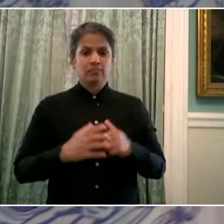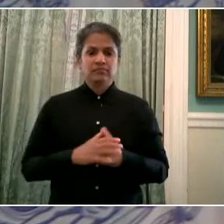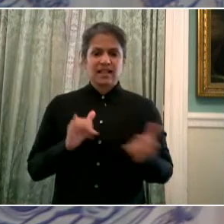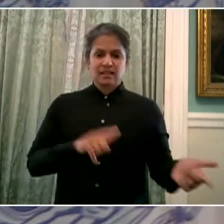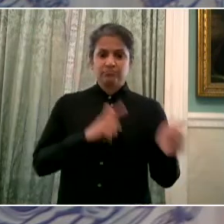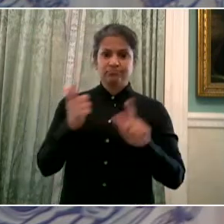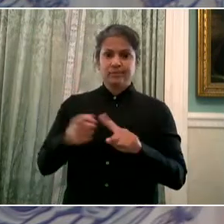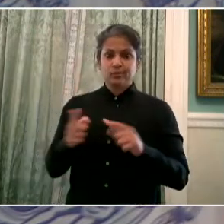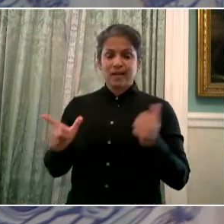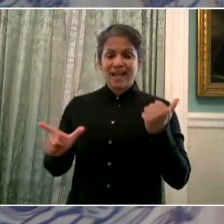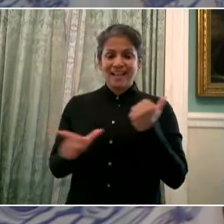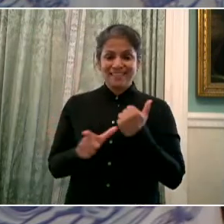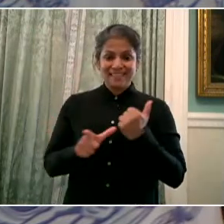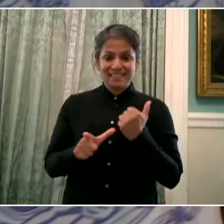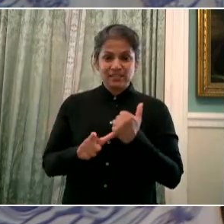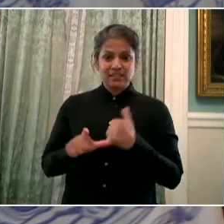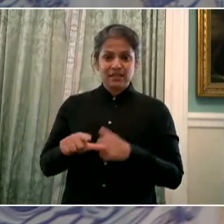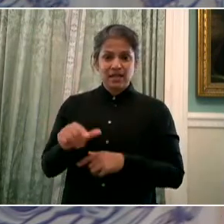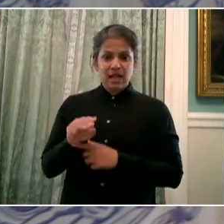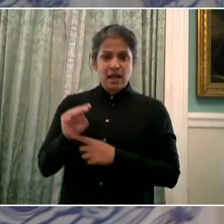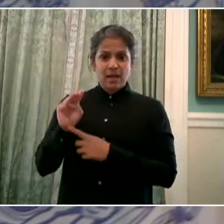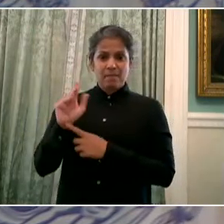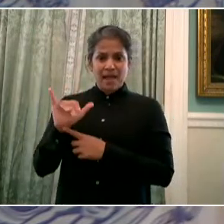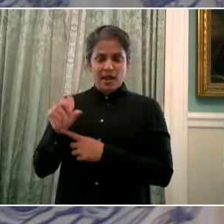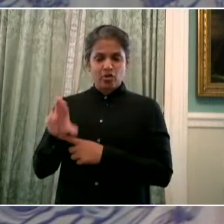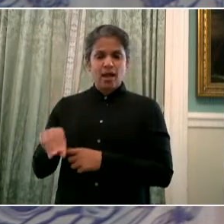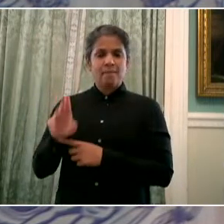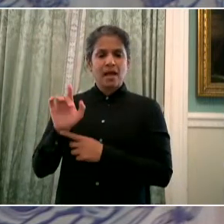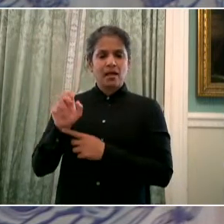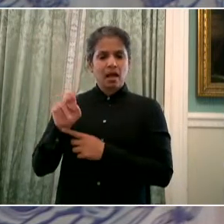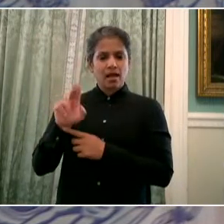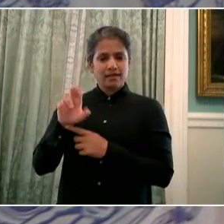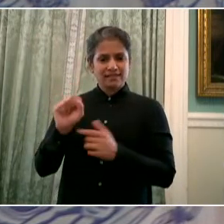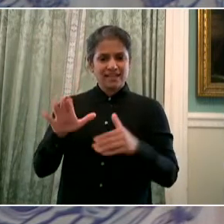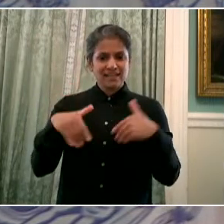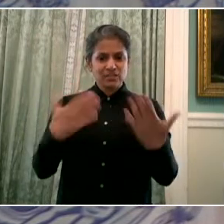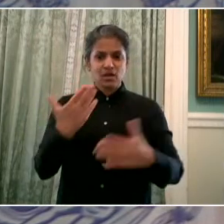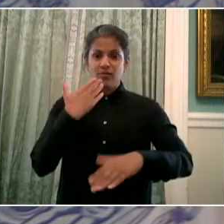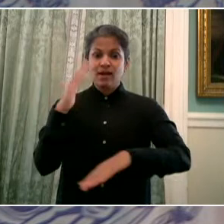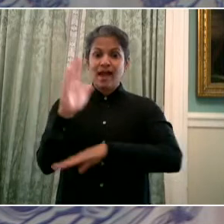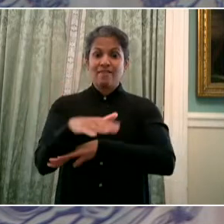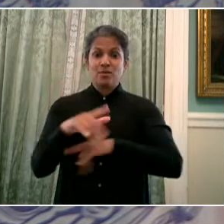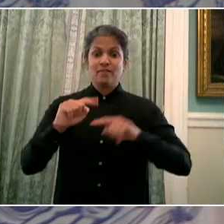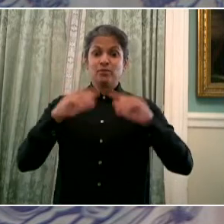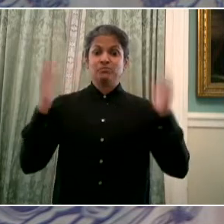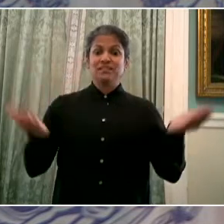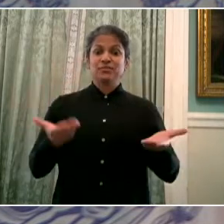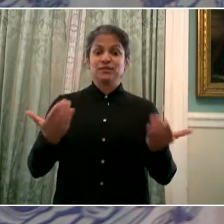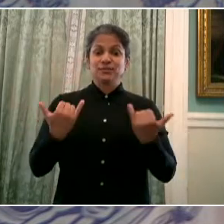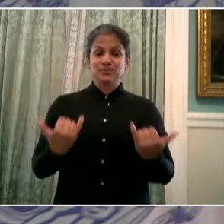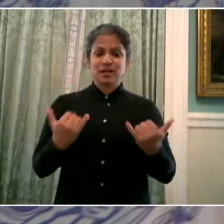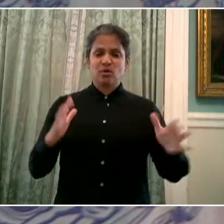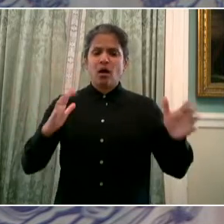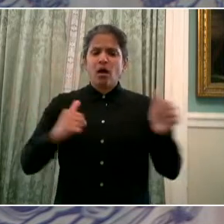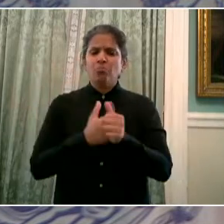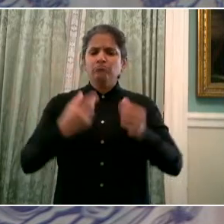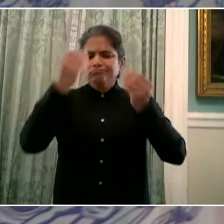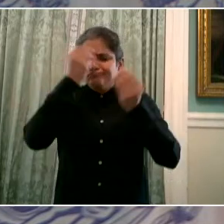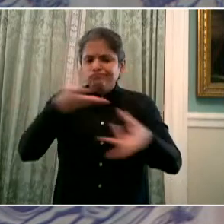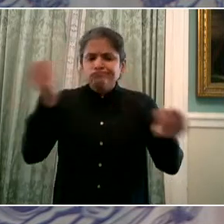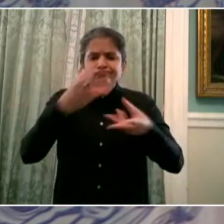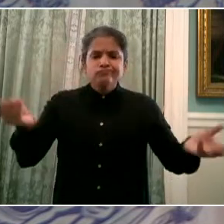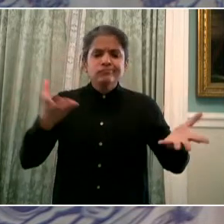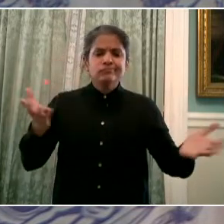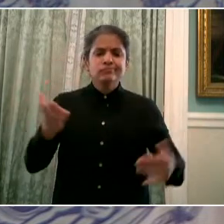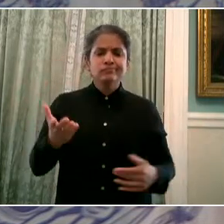welcome. We are here today to give an update on the ongoing air quality health condition as a result of the smoke